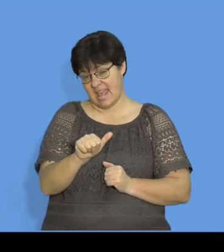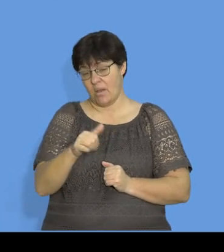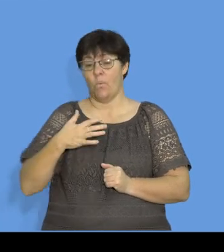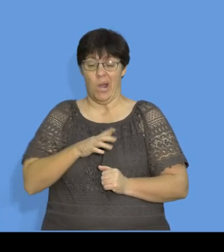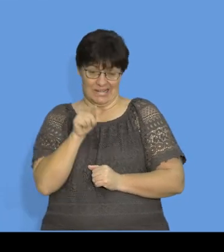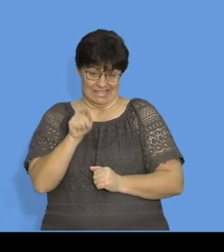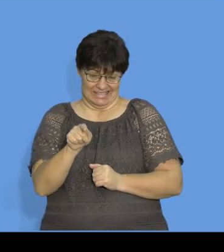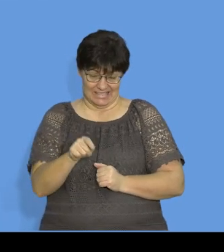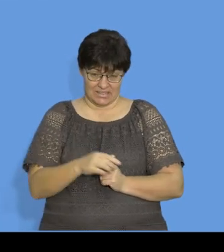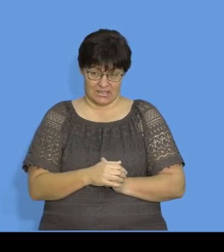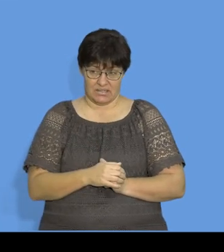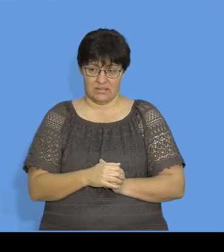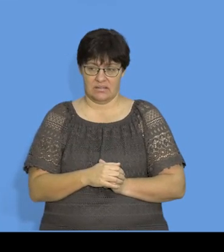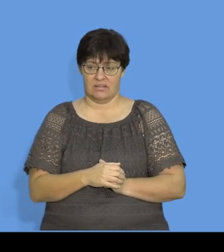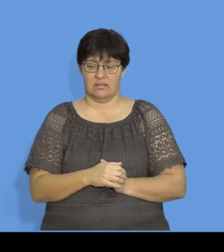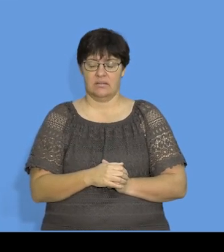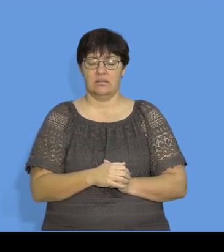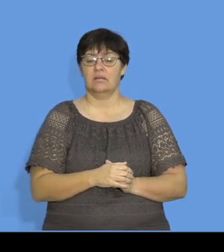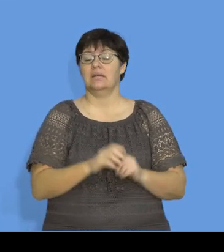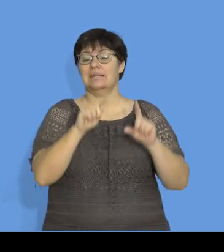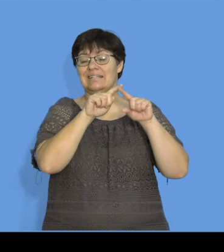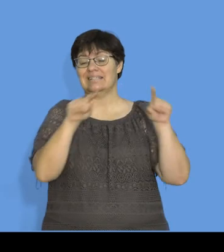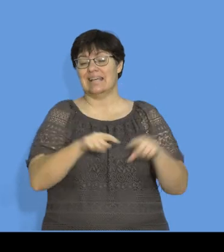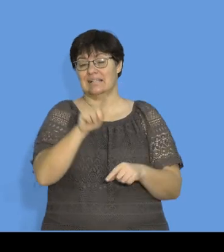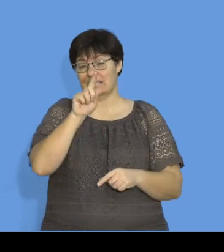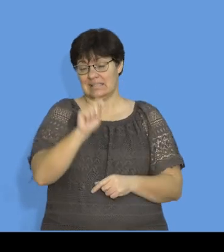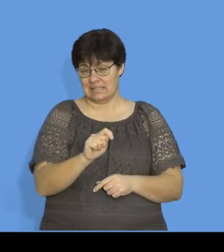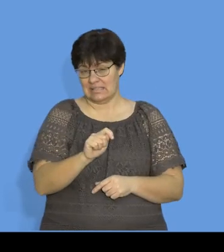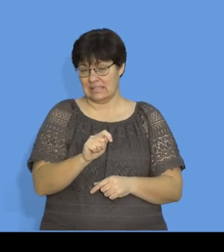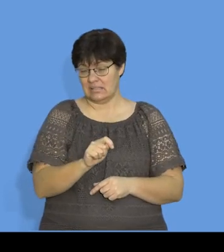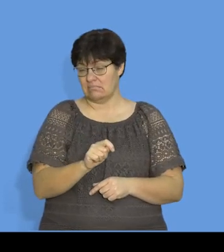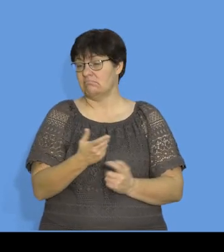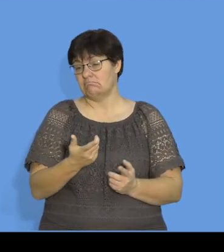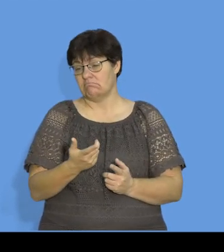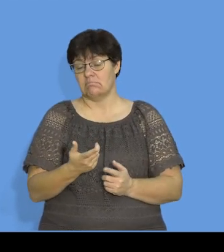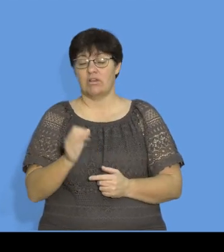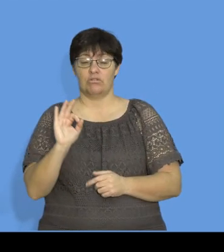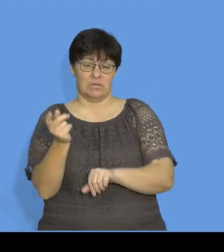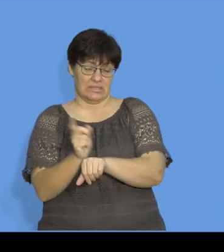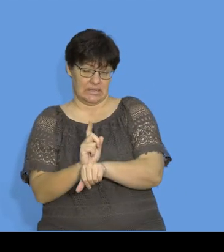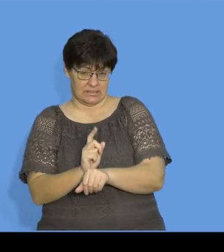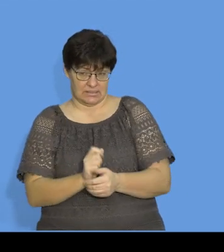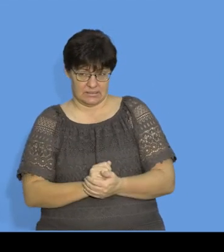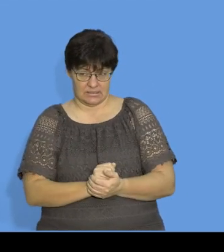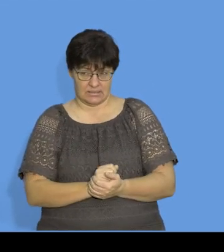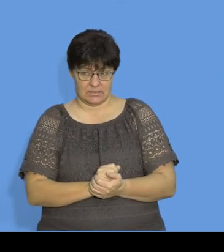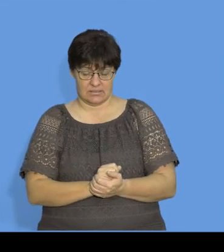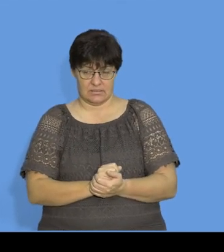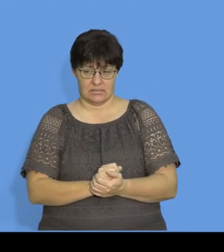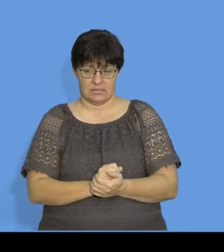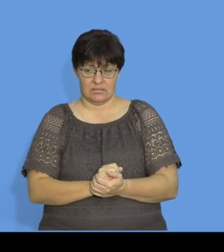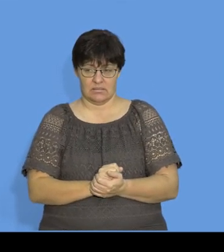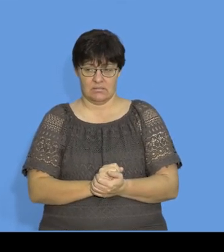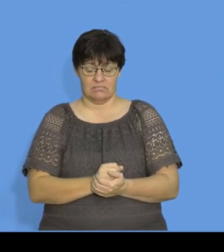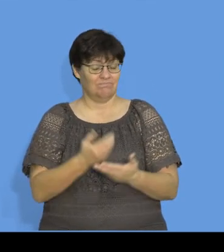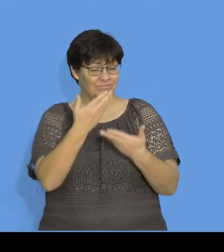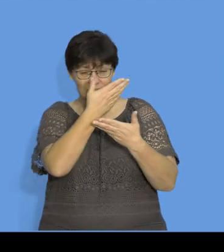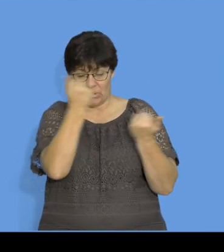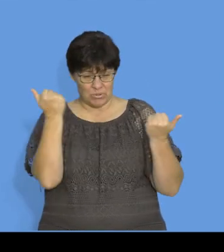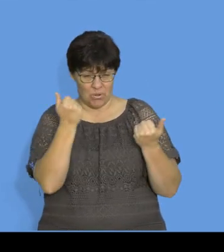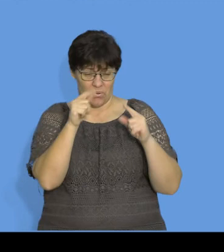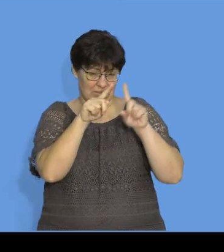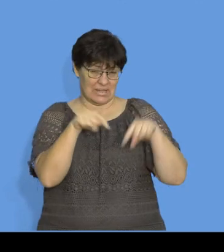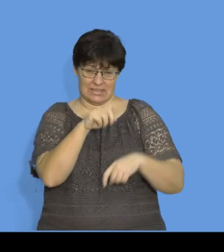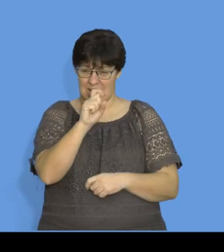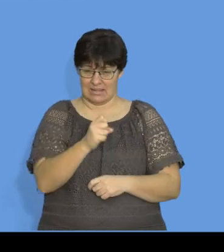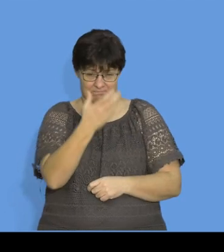A is what we're looking for, and they say he does this in 3 seconds, okay? We don't